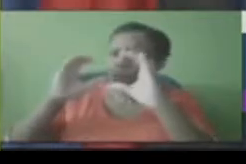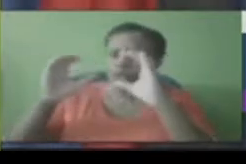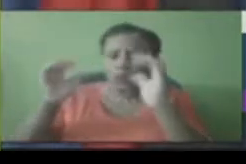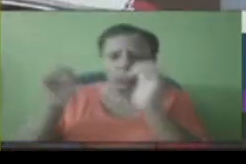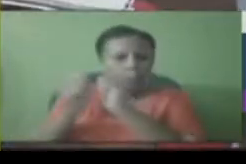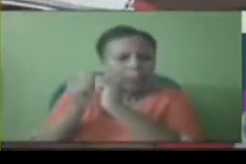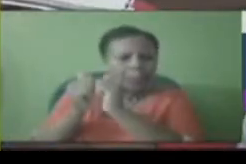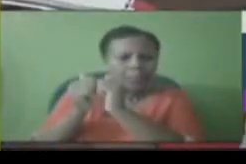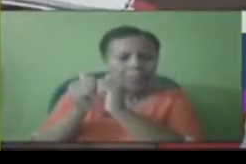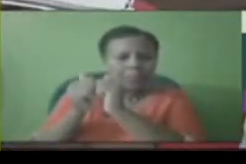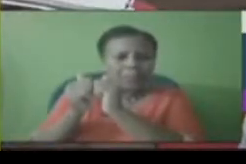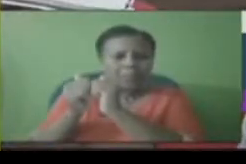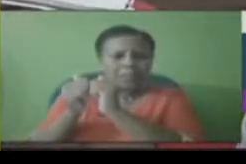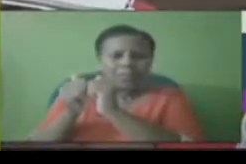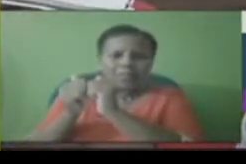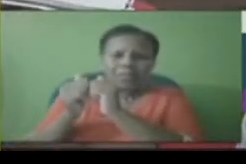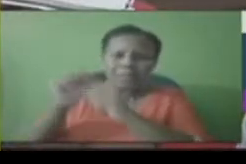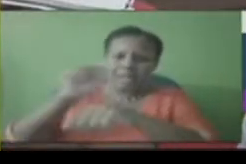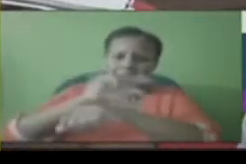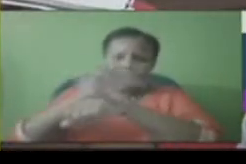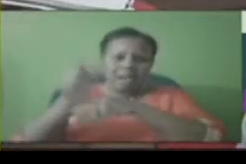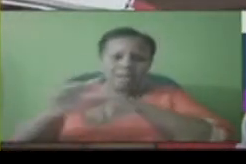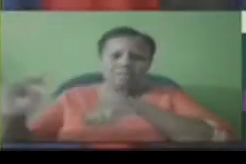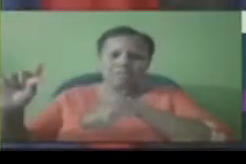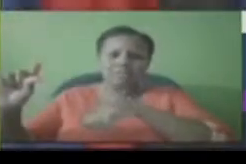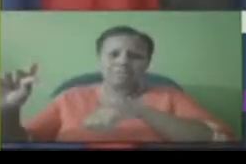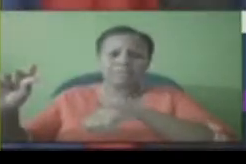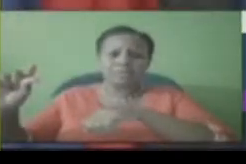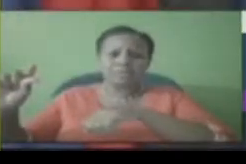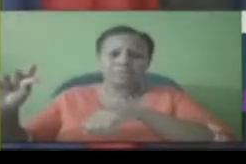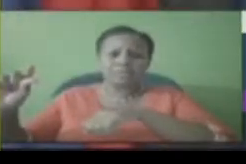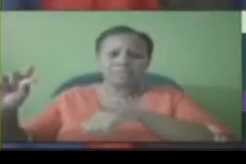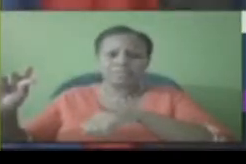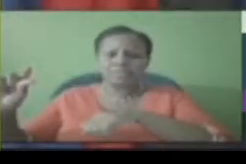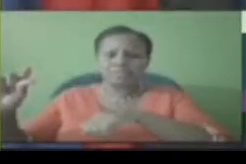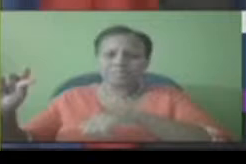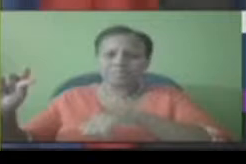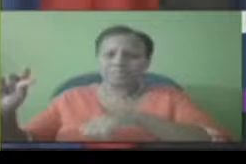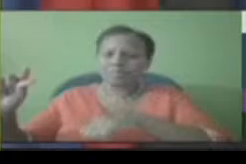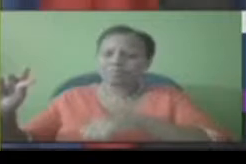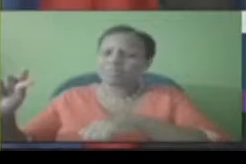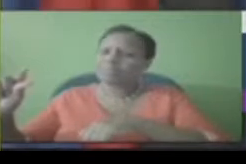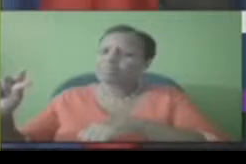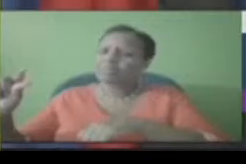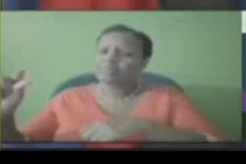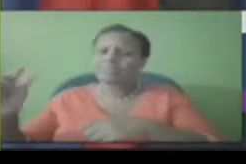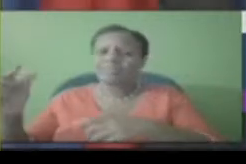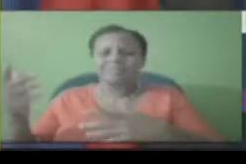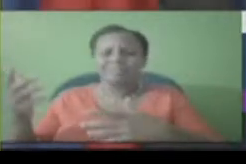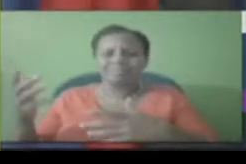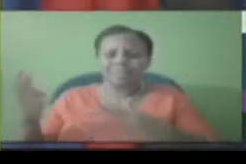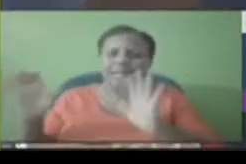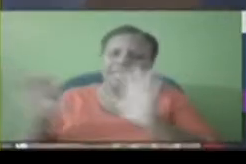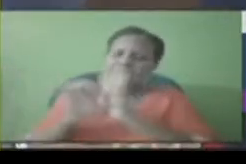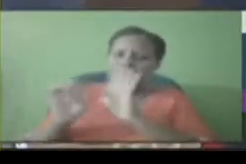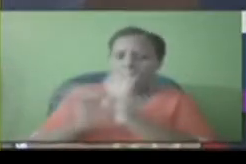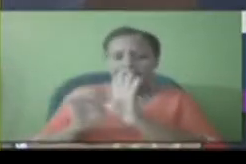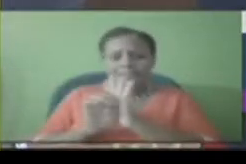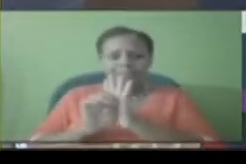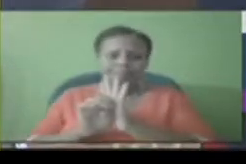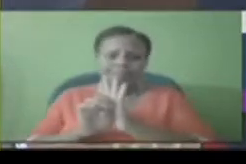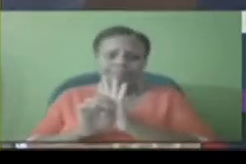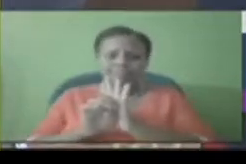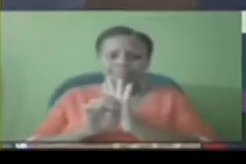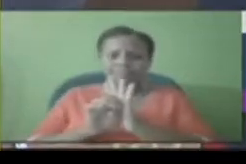Yeah. Prime Minister, I'm wondering, in terms of the Johnson & Johnson supply from the African medical facility, there have been